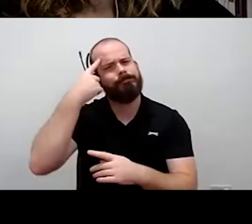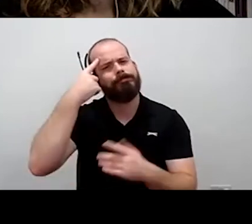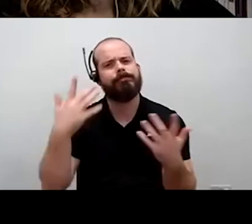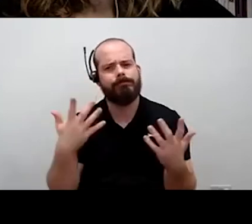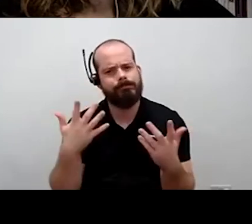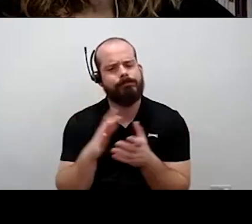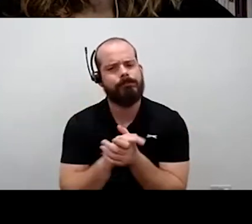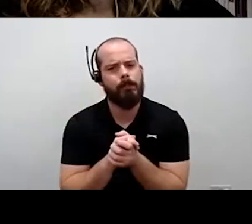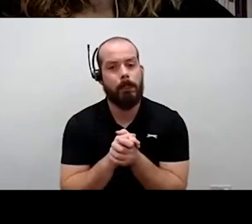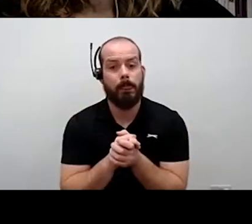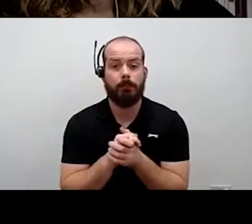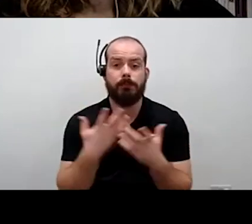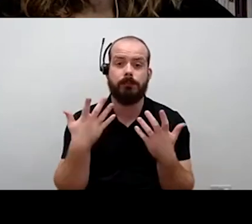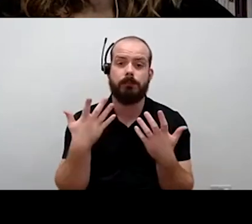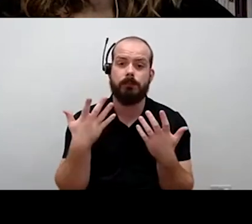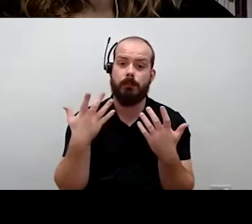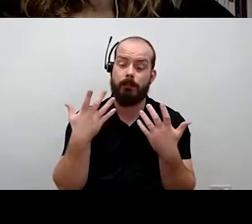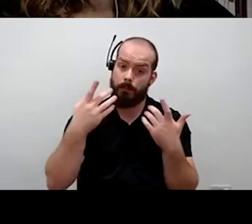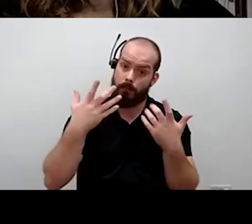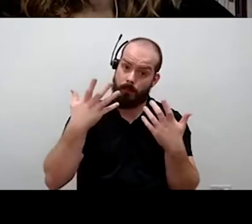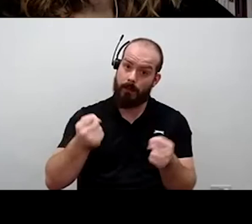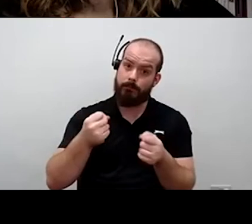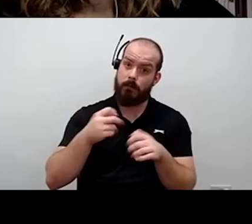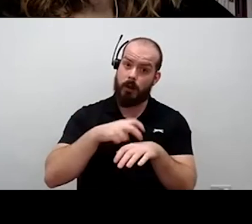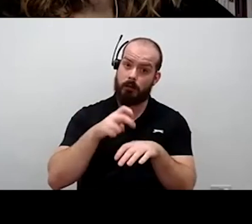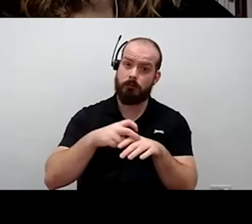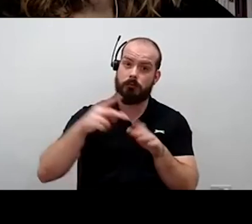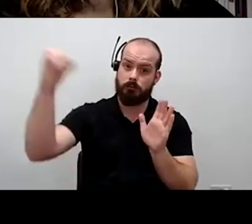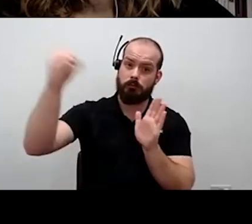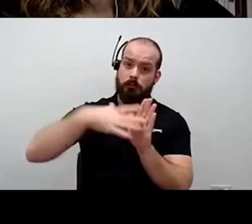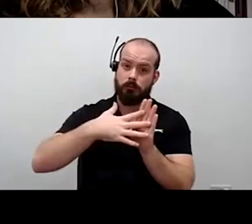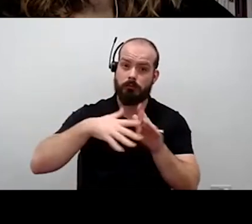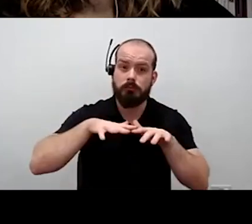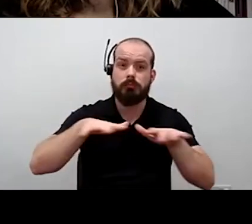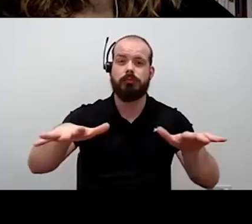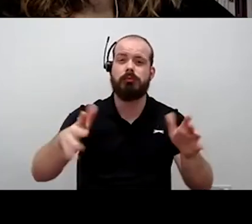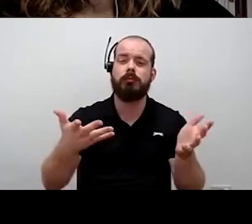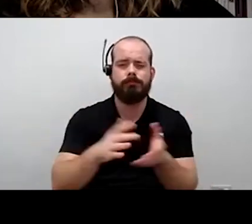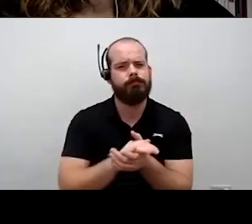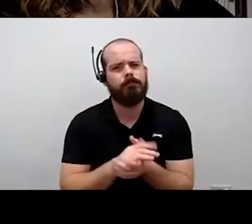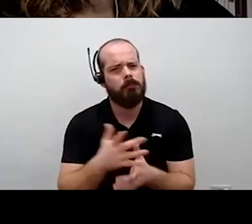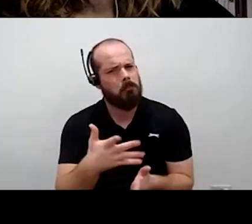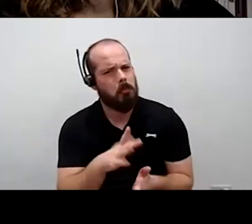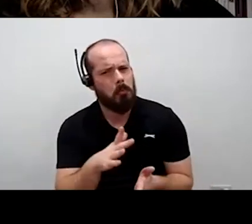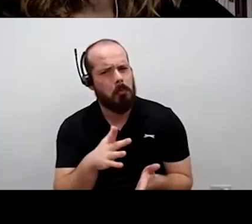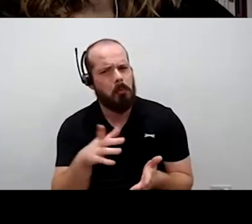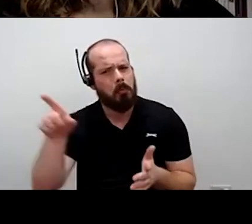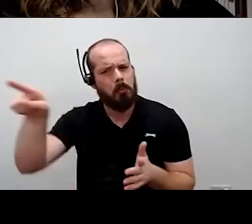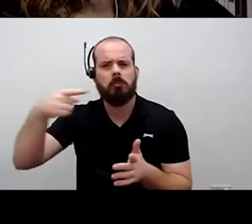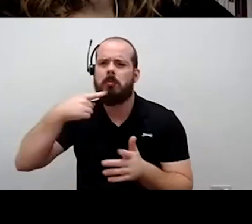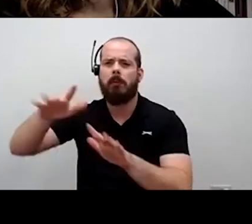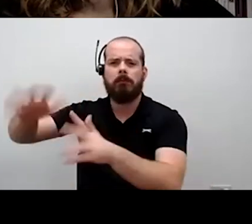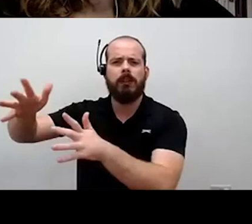have the room here for these solar power plants or solar panels. And our point was, well, why don't you work at rural Ireland? We have the plenty of